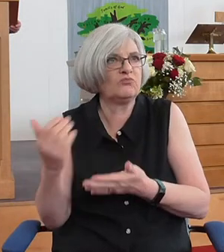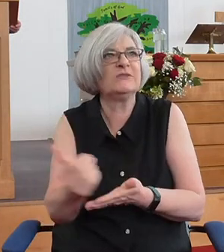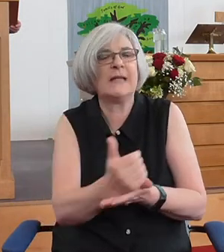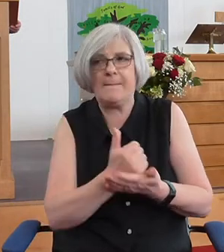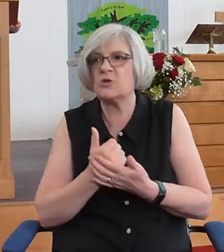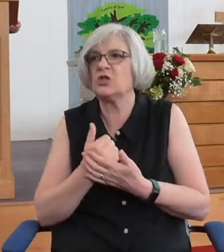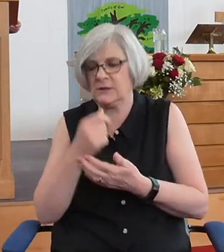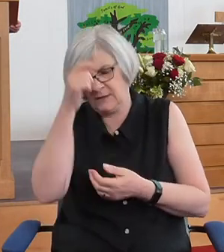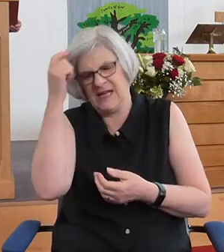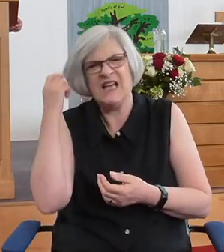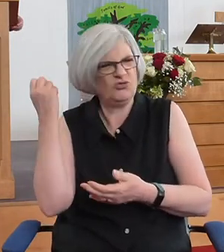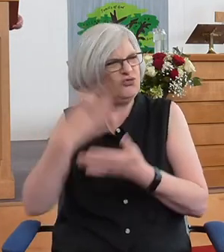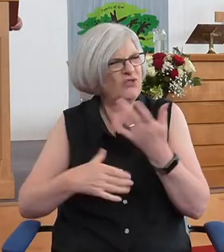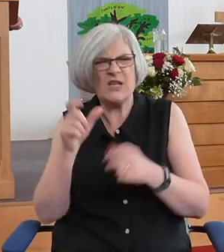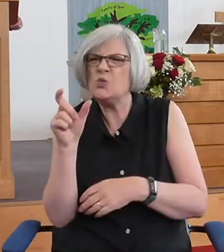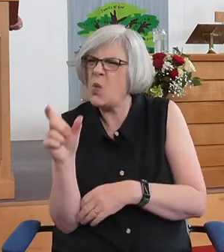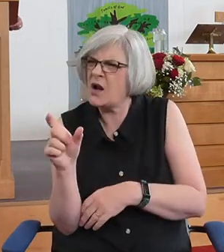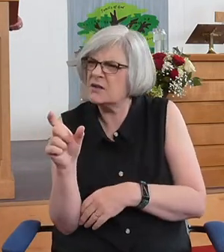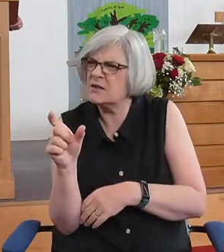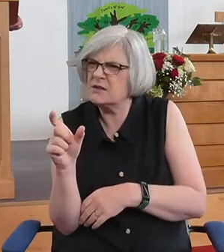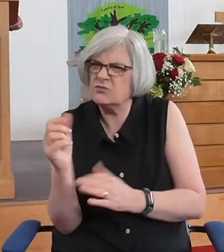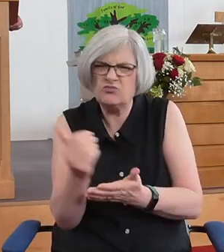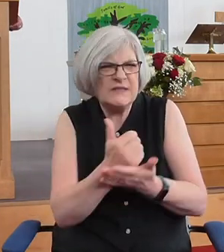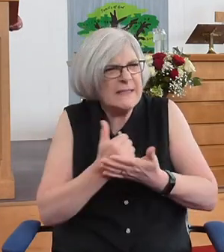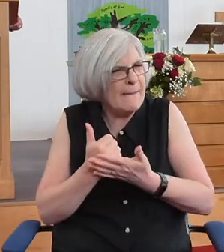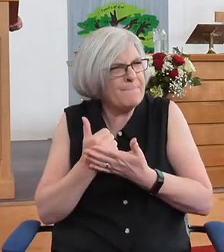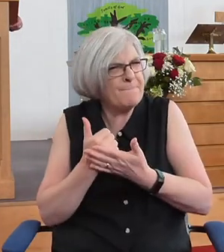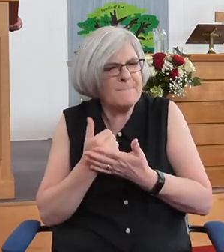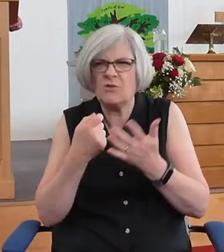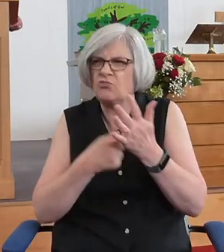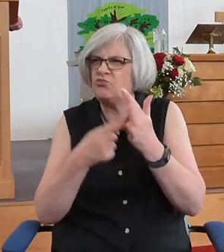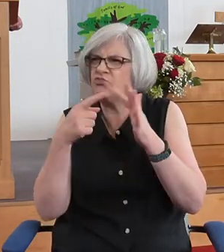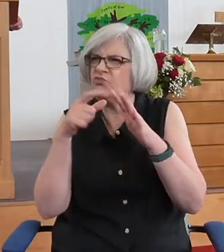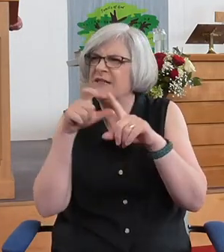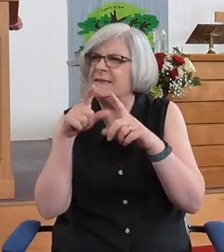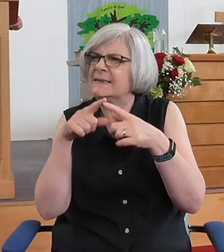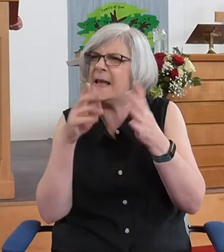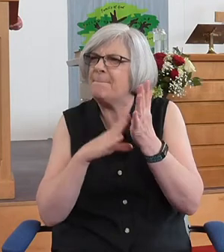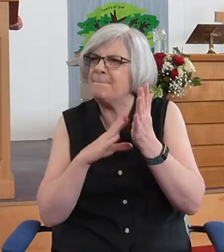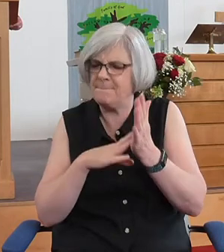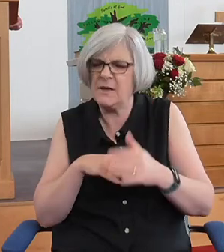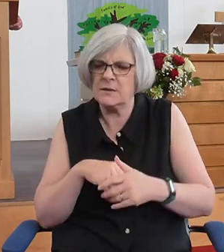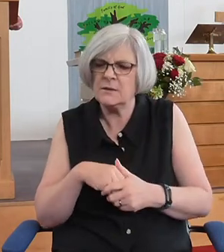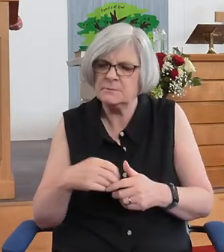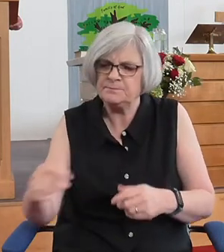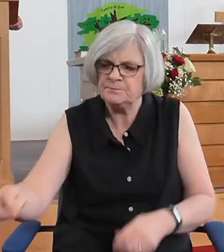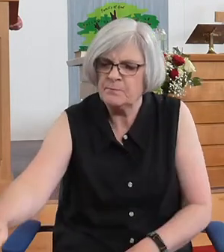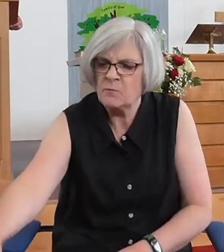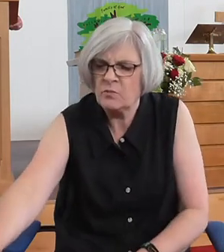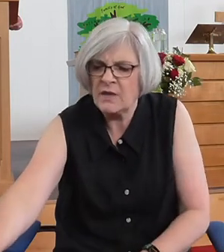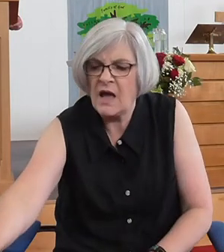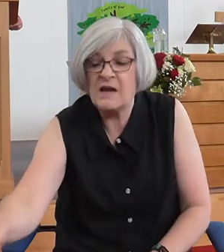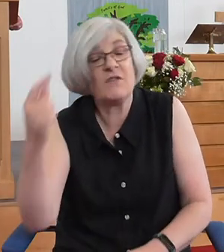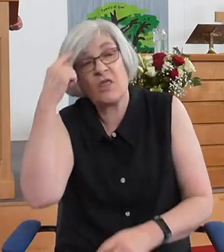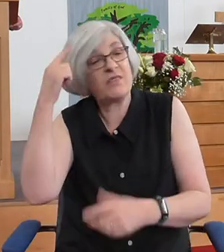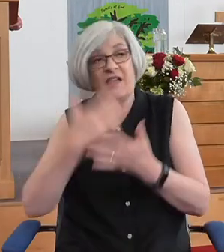word, redemption or redeem. I never thought I would use this illustration in a service, but here